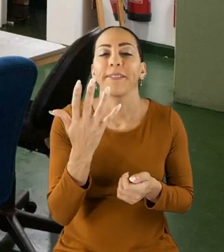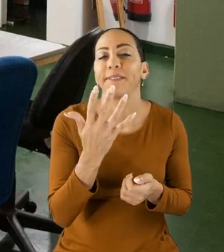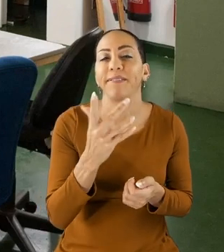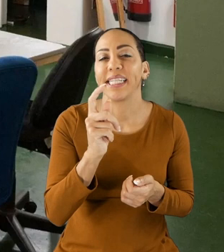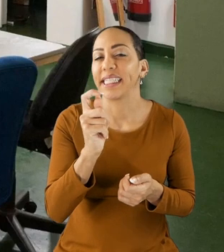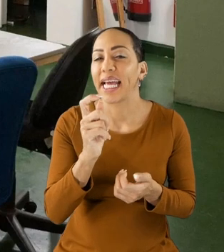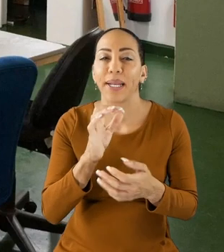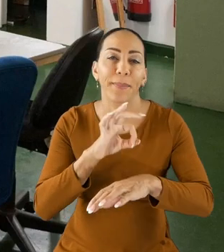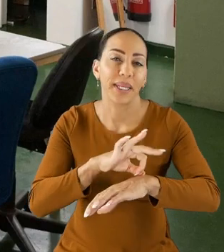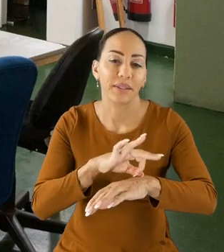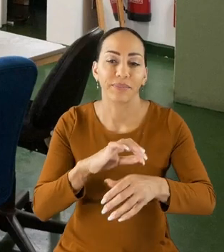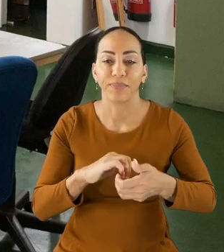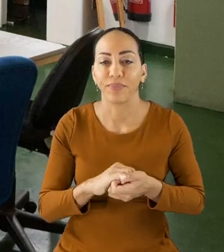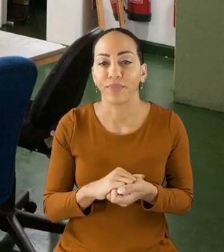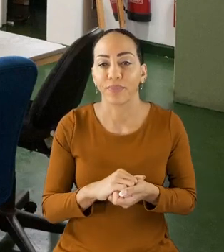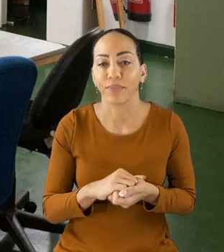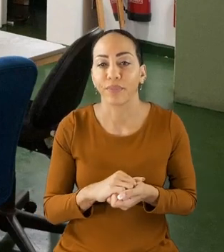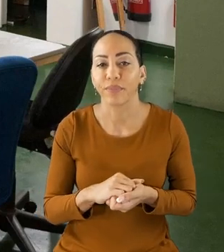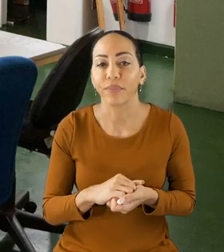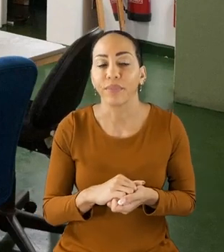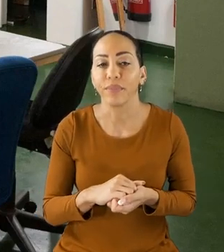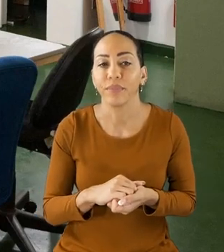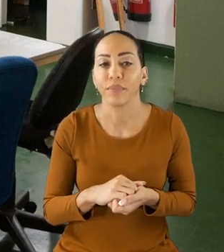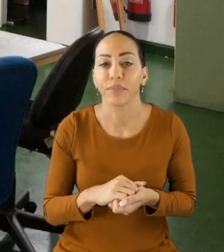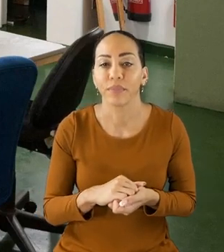it's not too long, 10-15 minutes. So let me start.